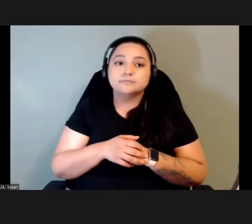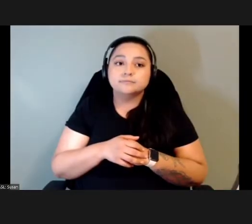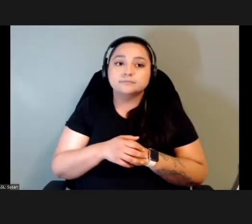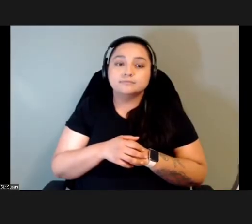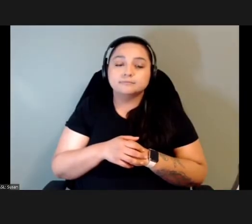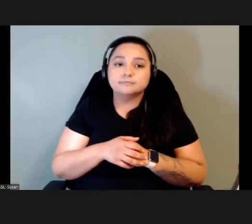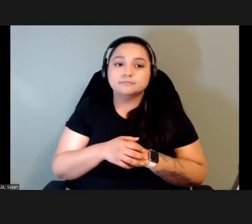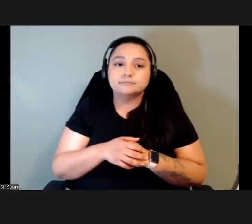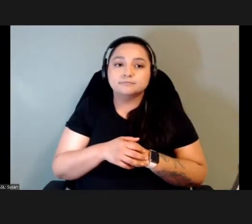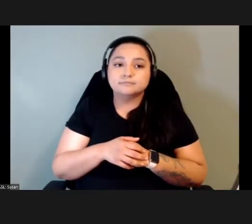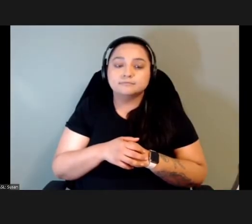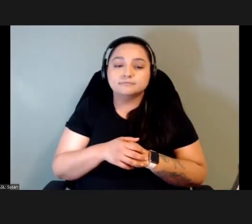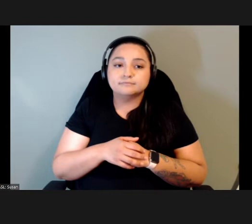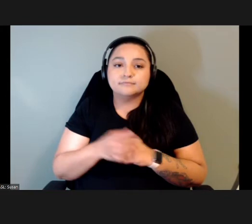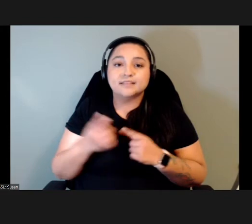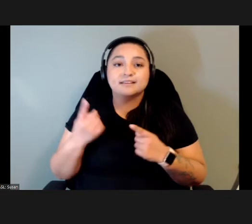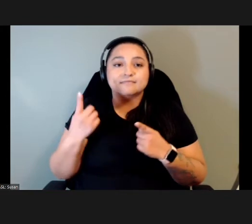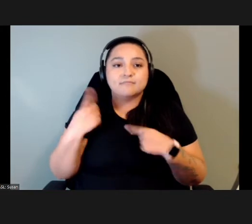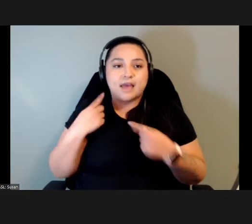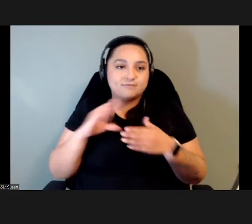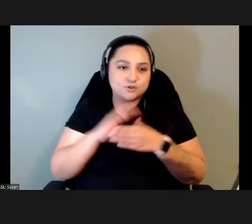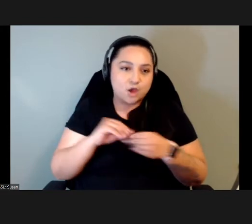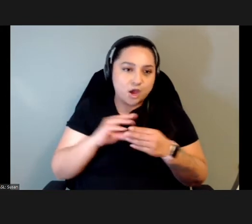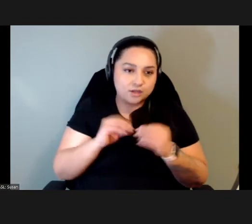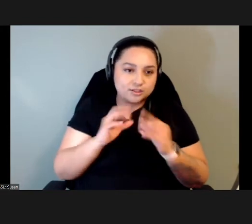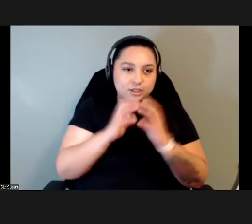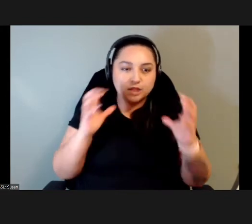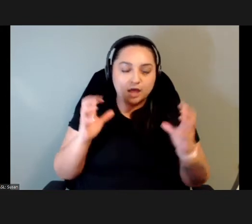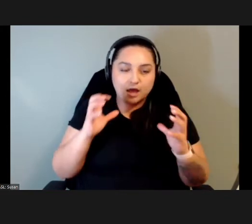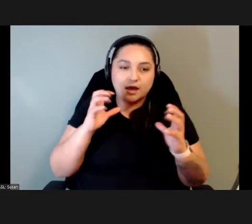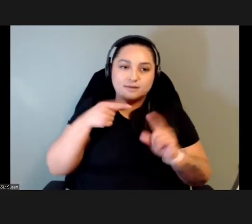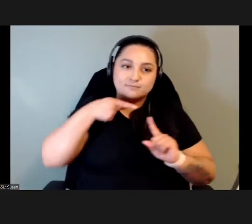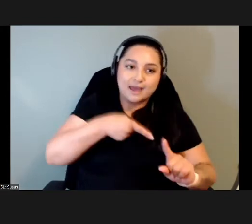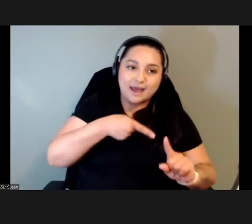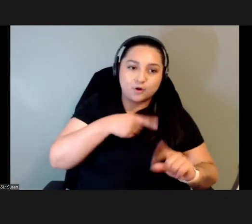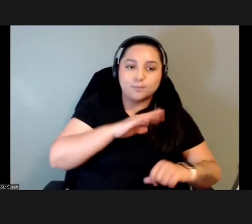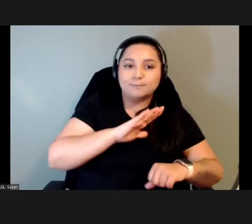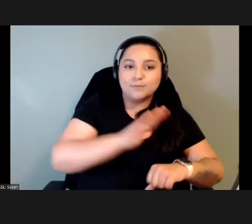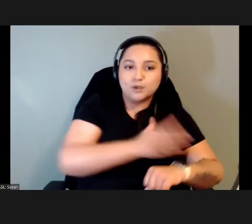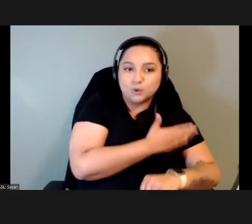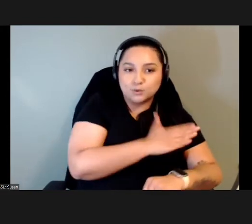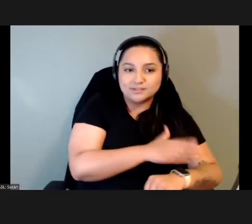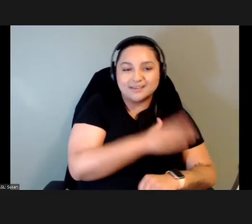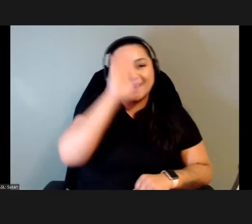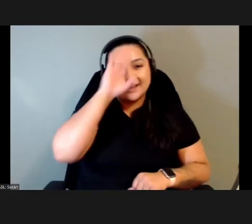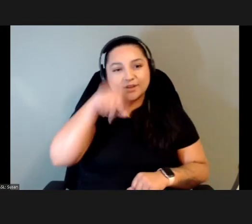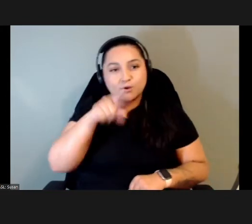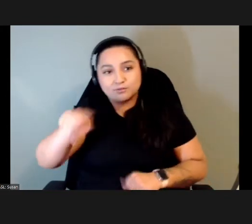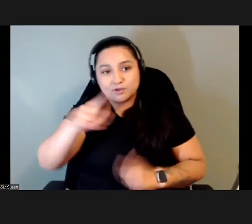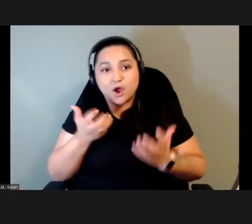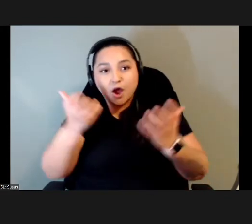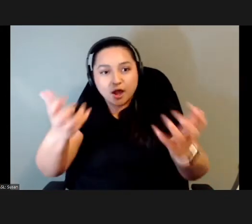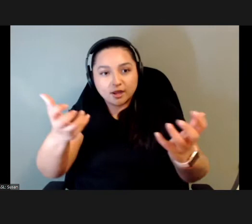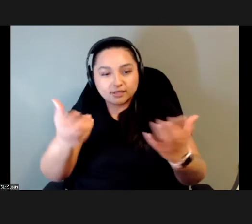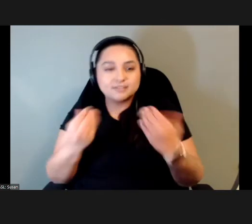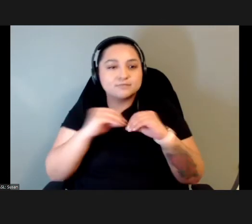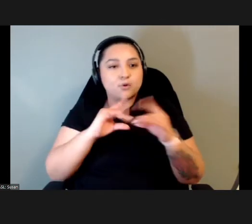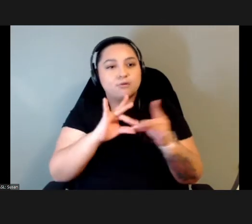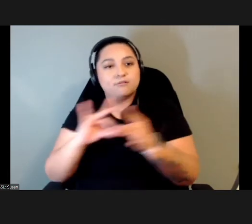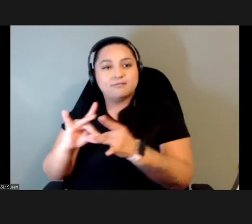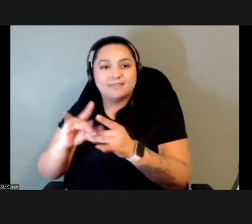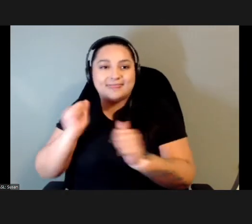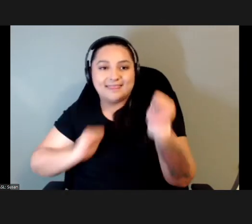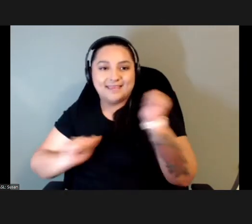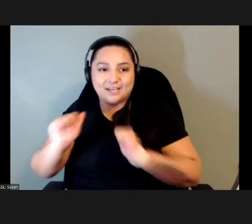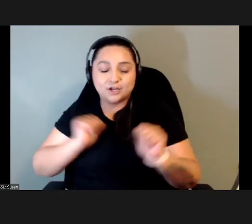theater, about music, and I know this is a theater-oriented audience, and I want to say that I haven't yet delved